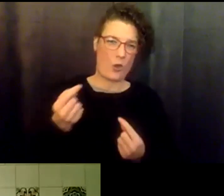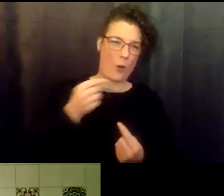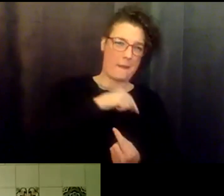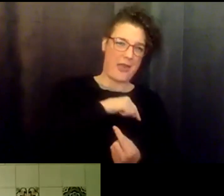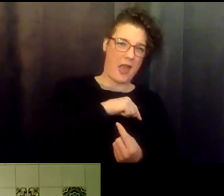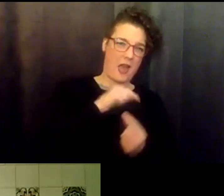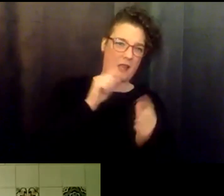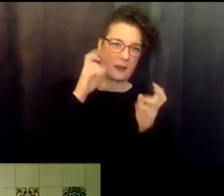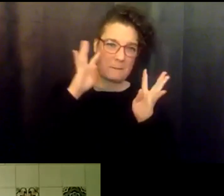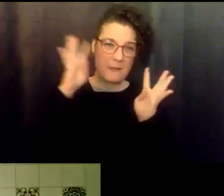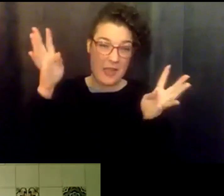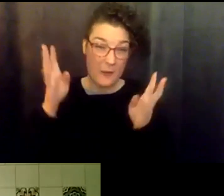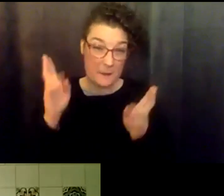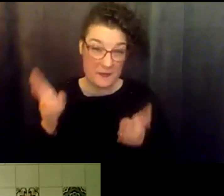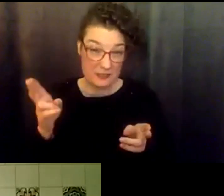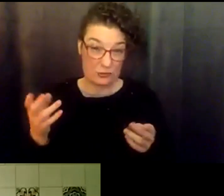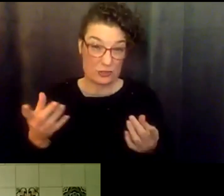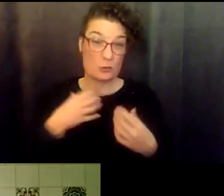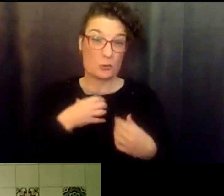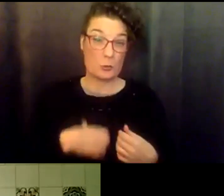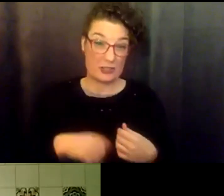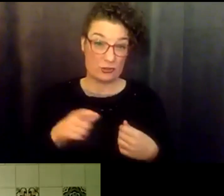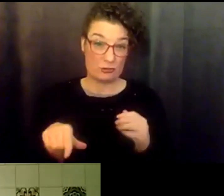histories that we wanted to find.